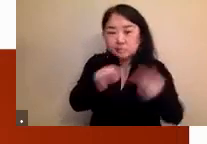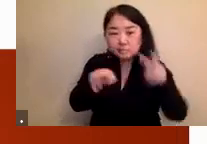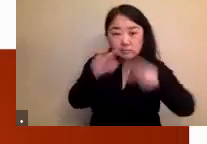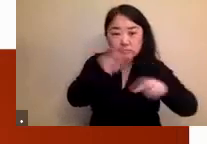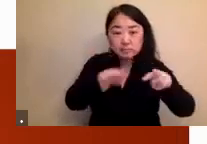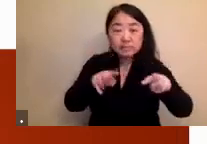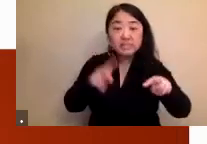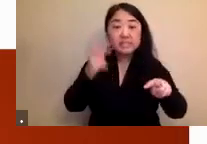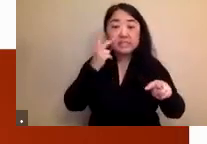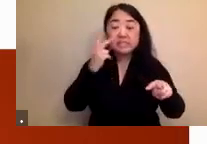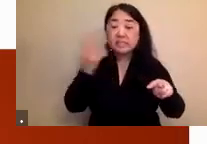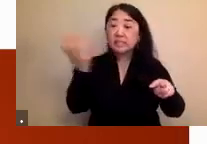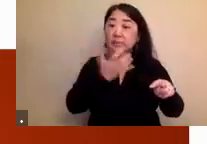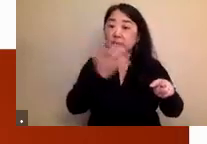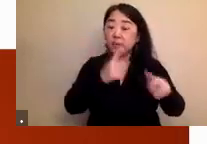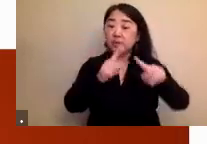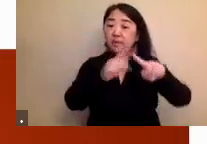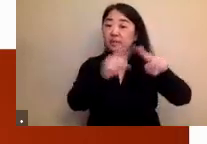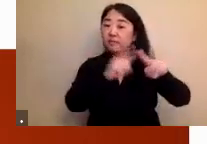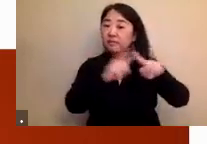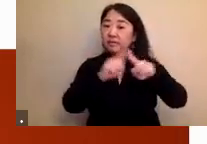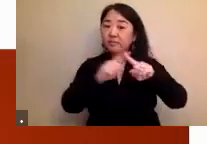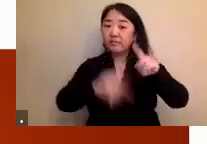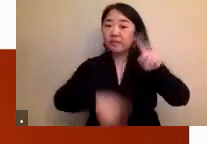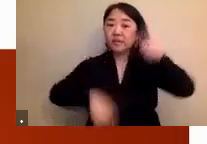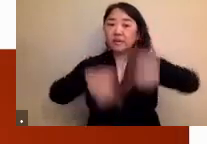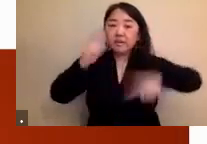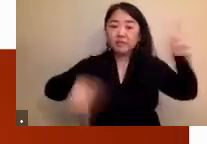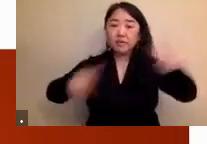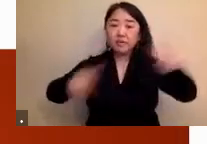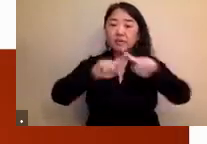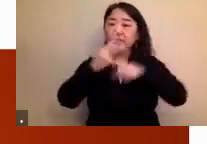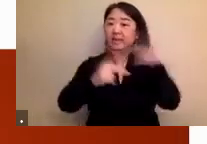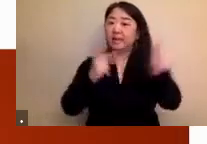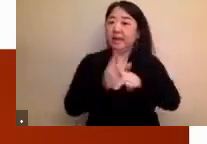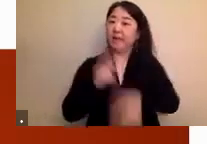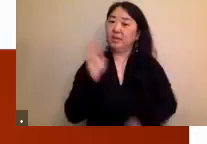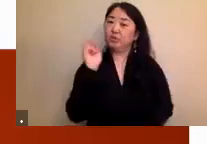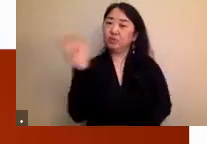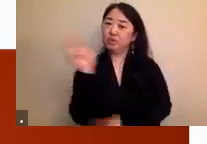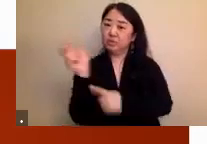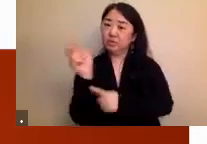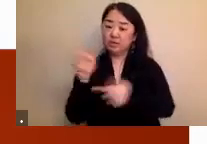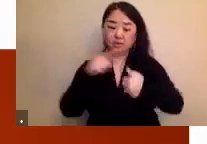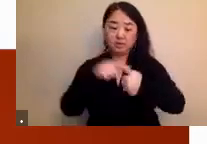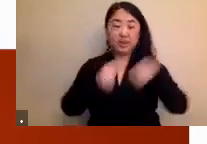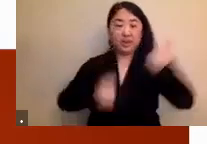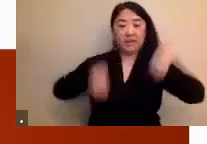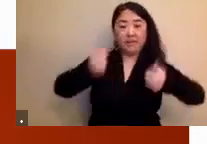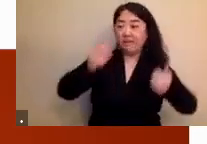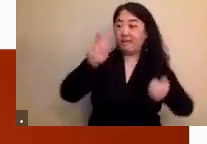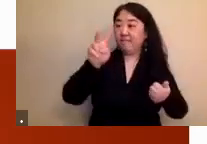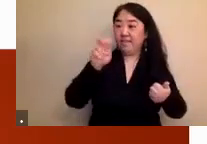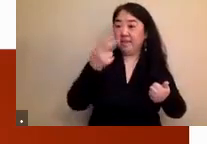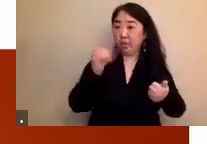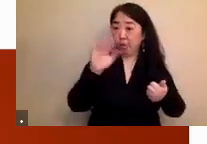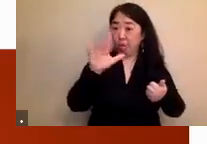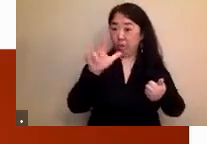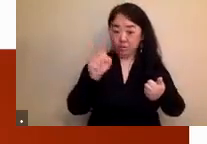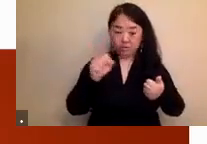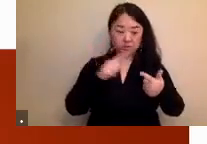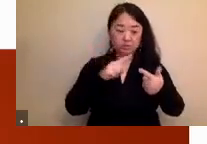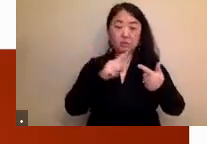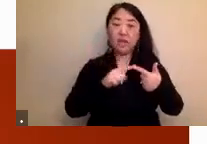multiple forms of diverse transportation. You will see that there are vehicles that are in play. There's